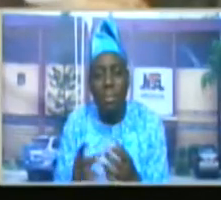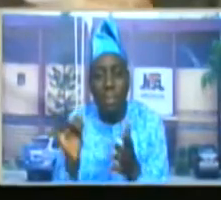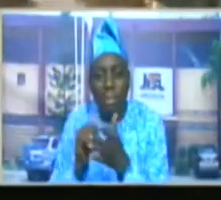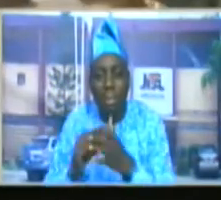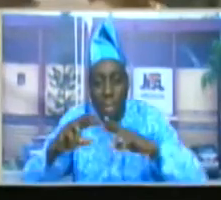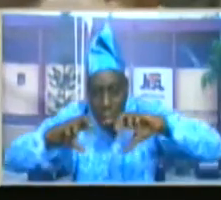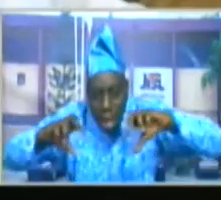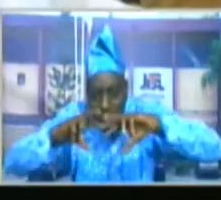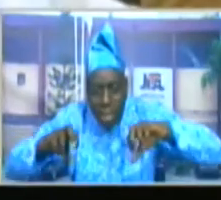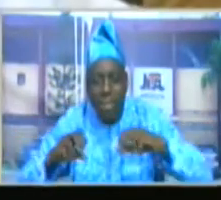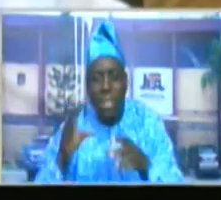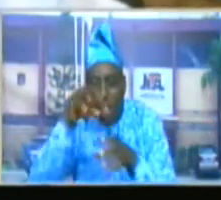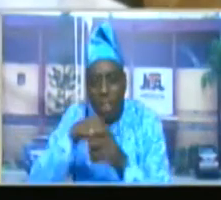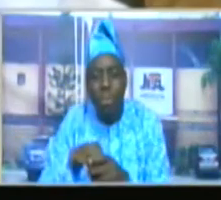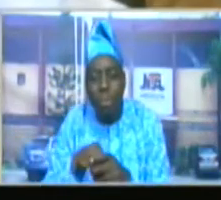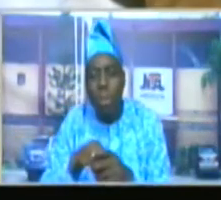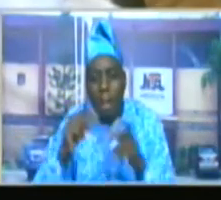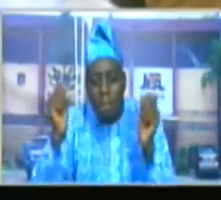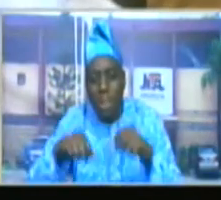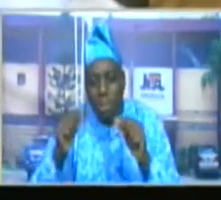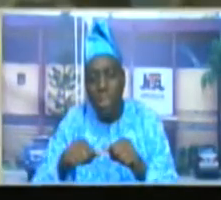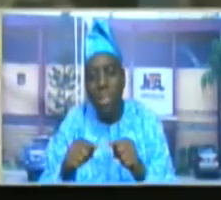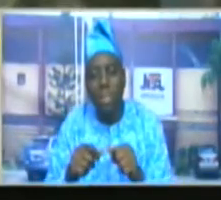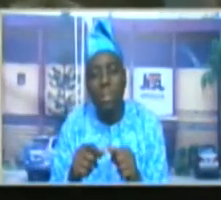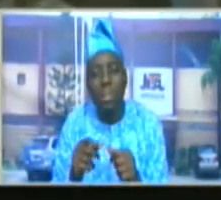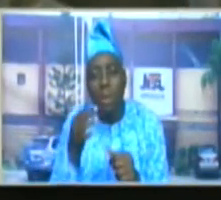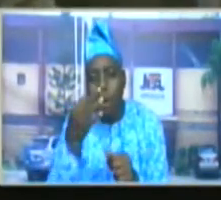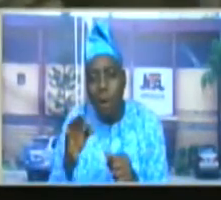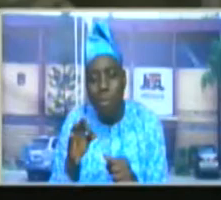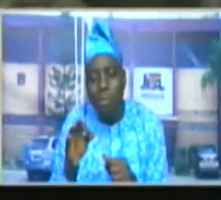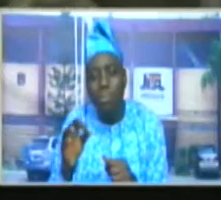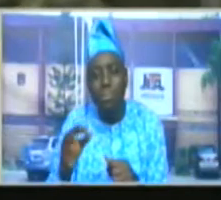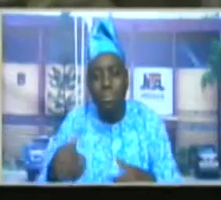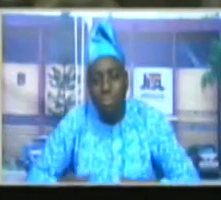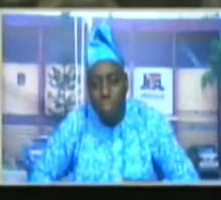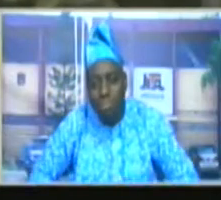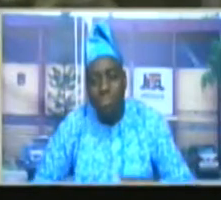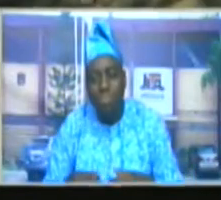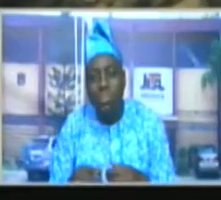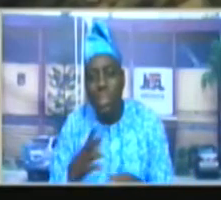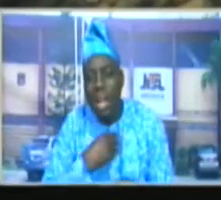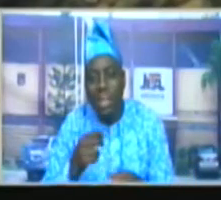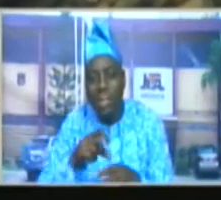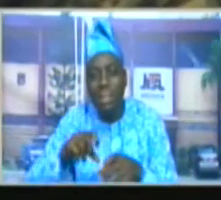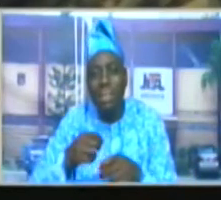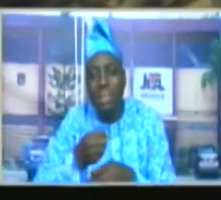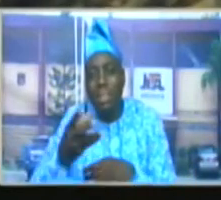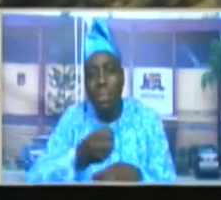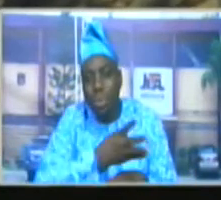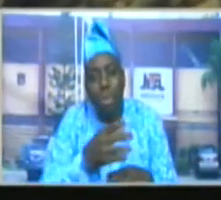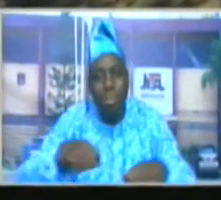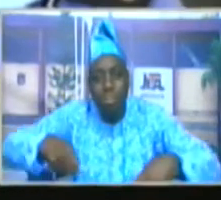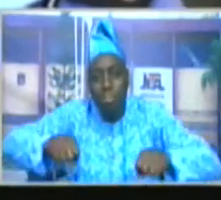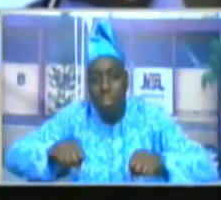analyzed. These include the possibility of restricting the use and distribution of motorcycles as the most